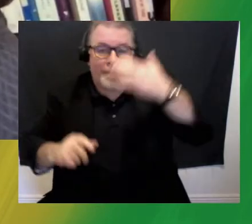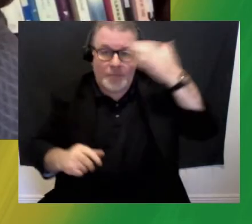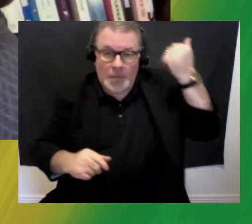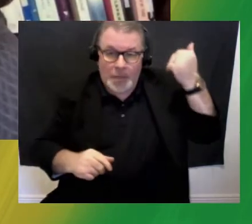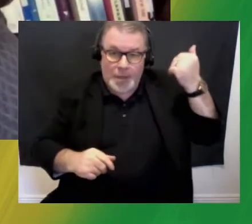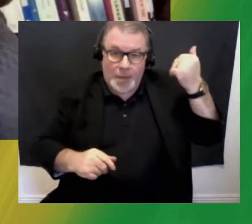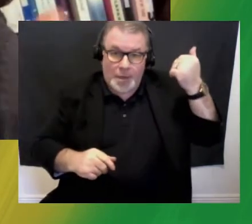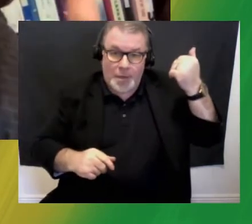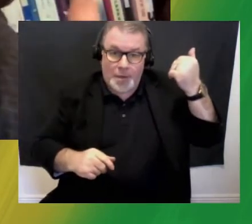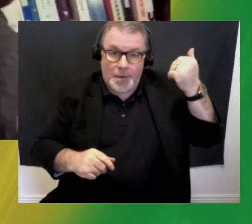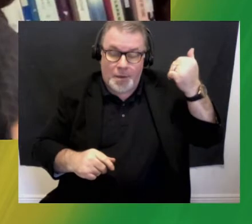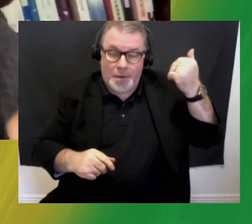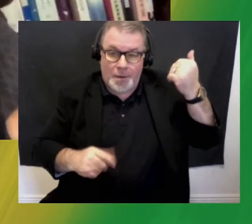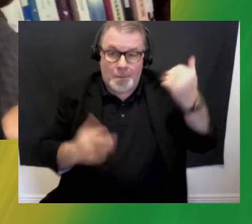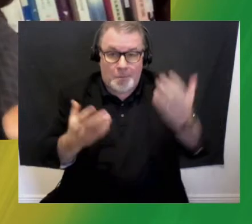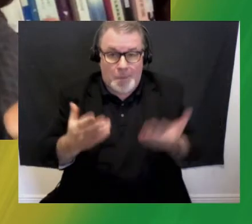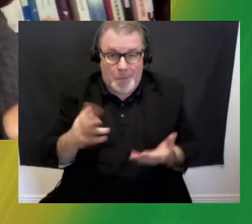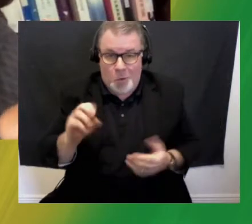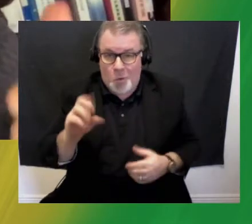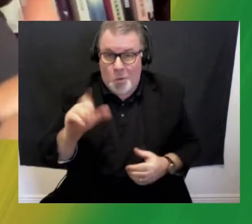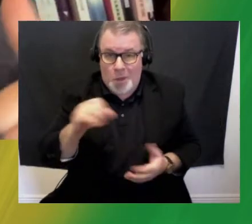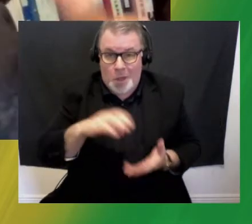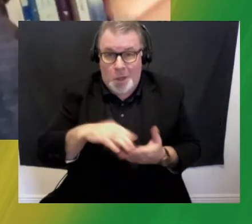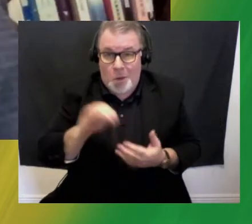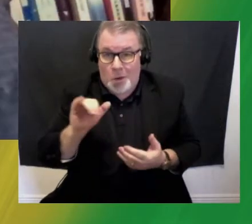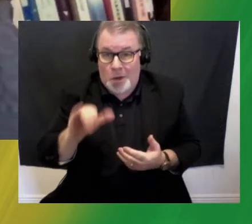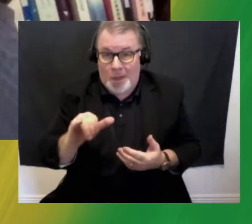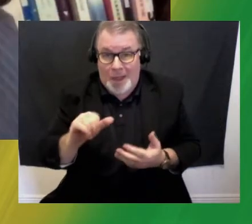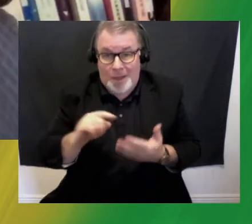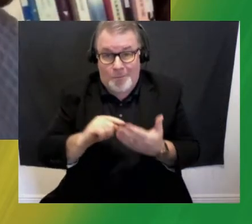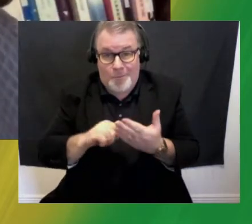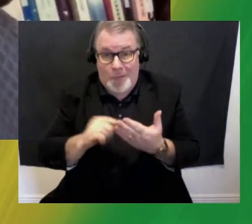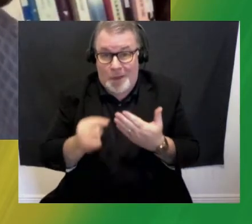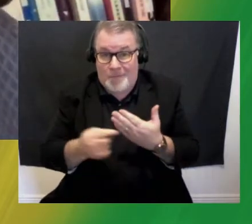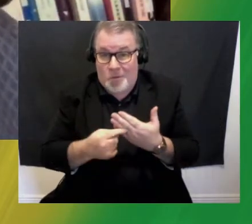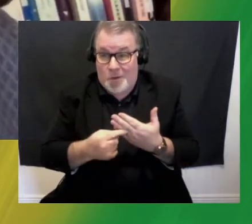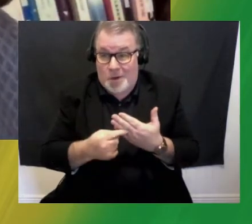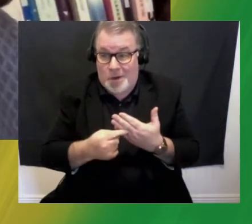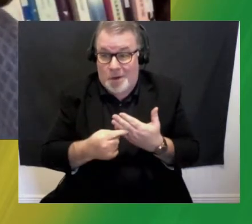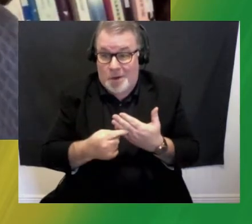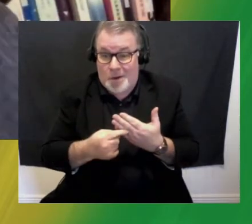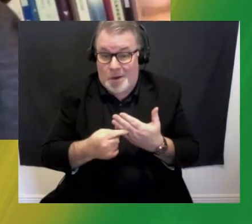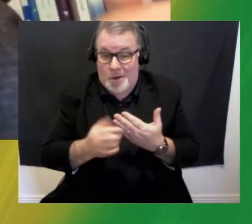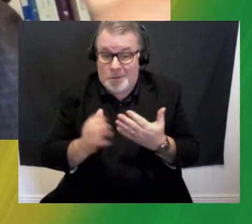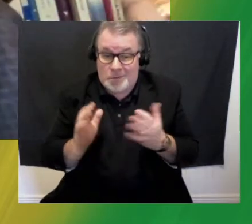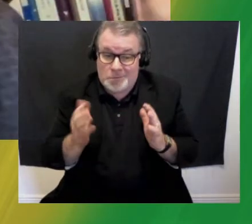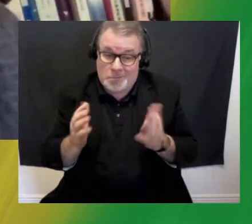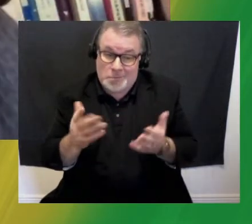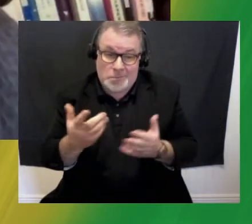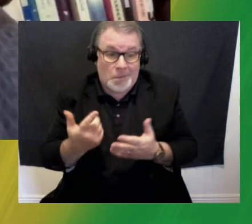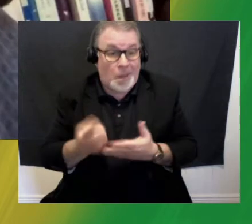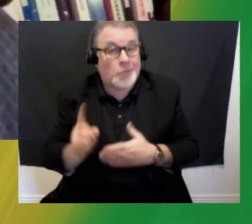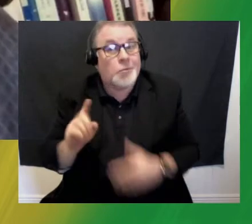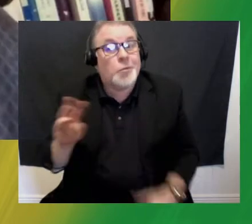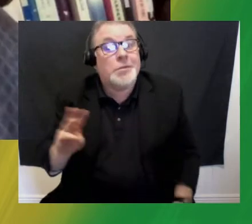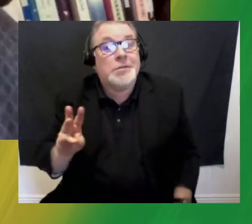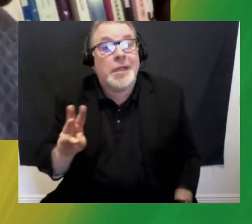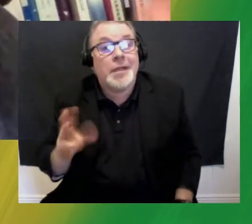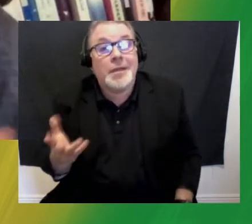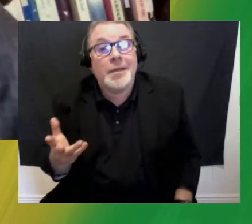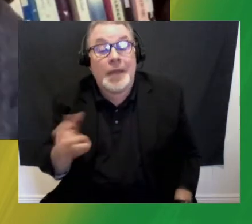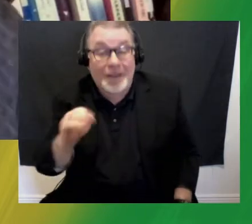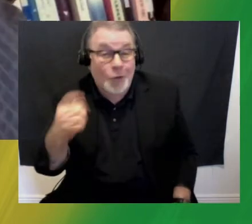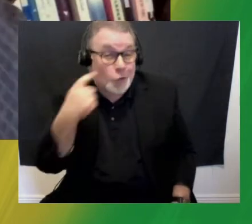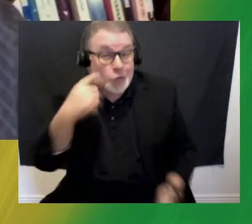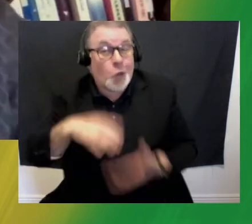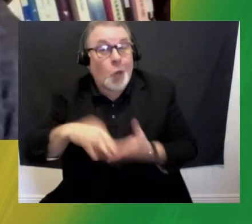that you might have only learned about this stuff, metaphorically speaking, last Wednesday. right? So if you just learn some stuff on Wednesday and